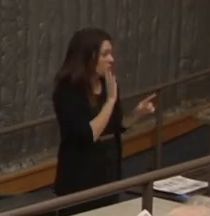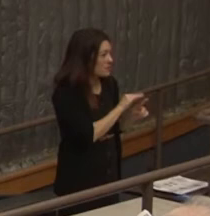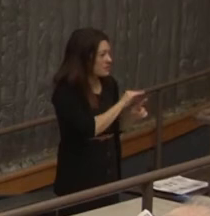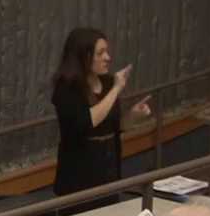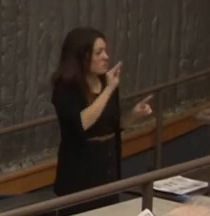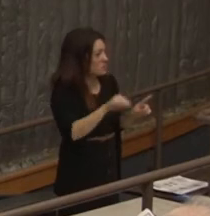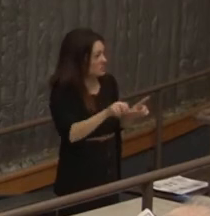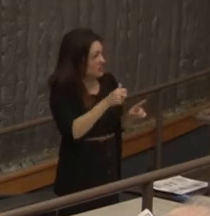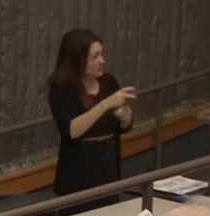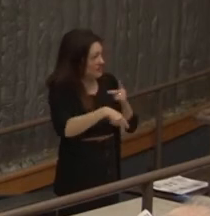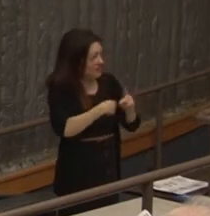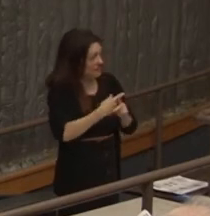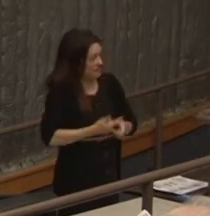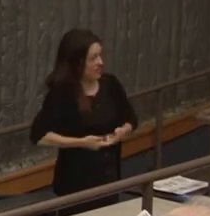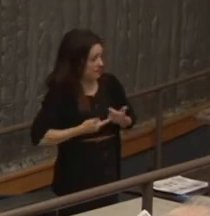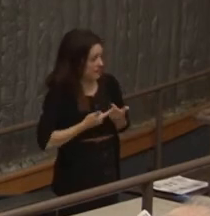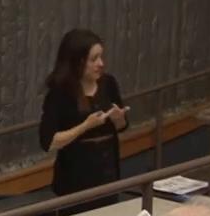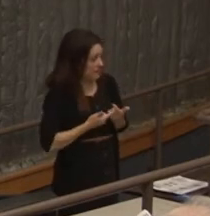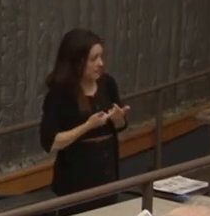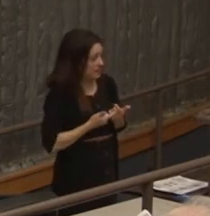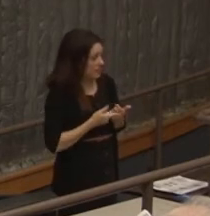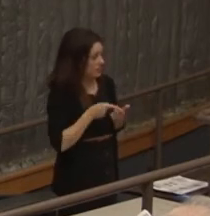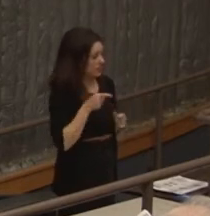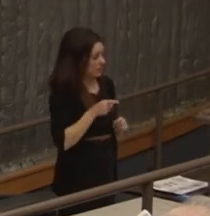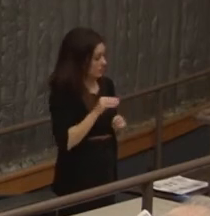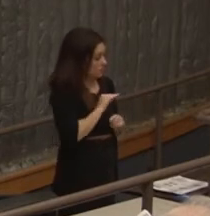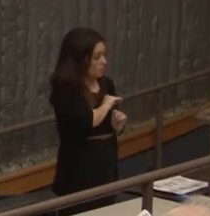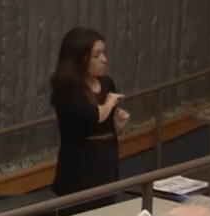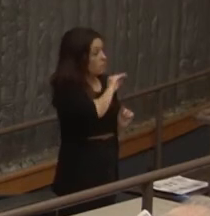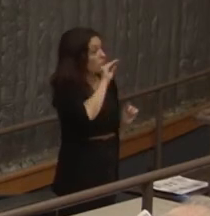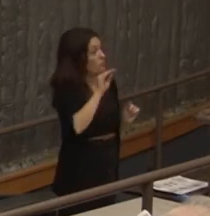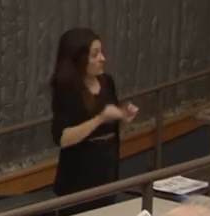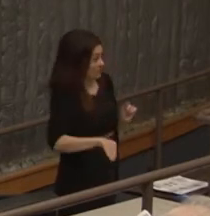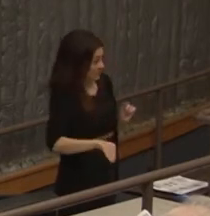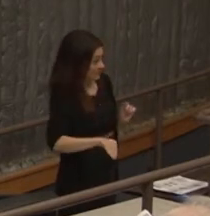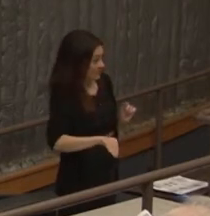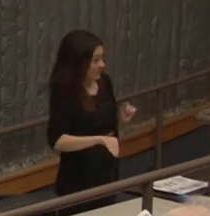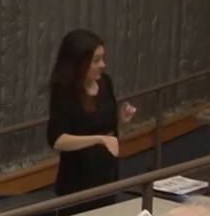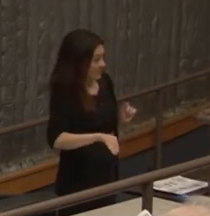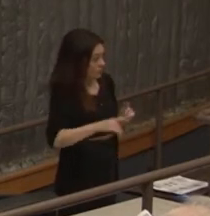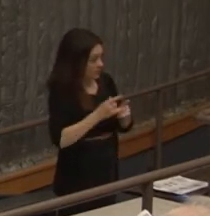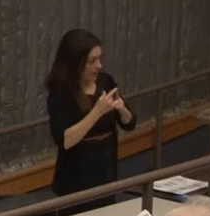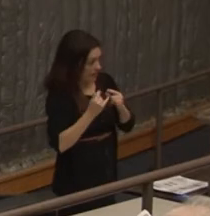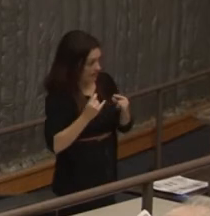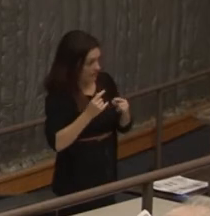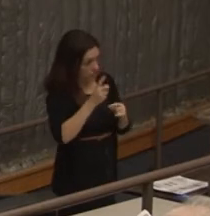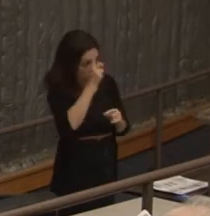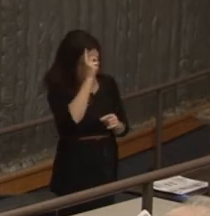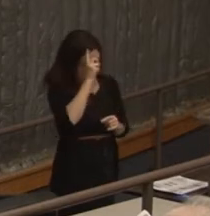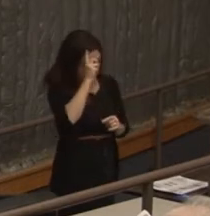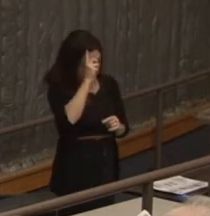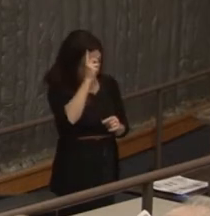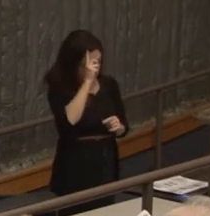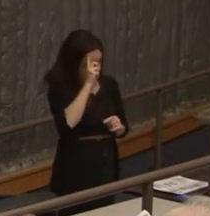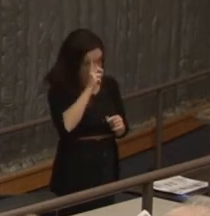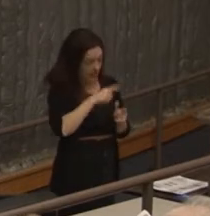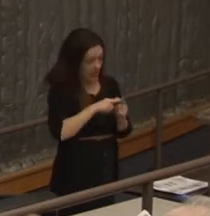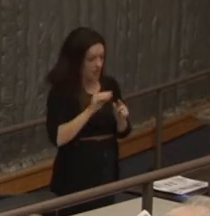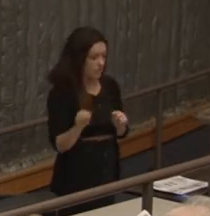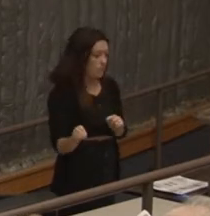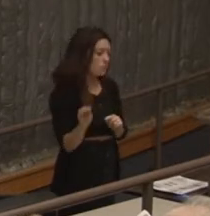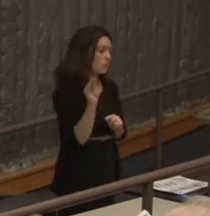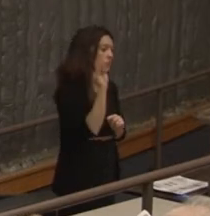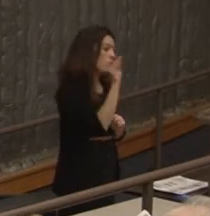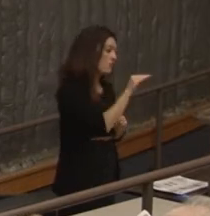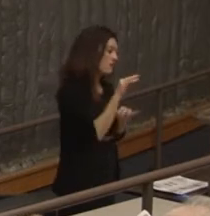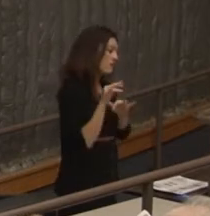And of course, that's his fate. He went from Vilna to a displaced person camp in Germany. Then they emigrated